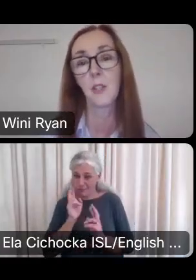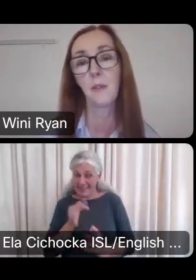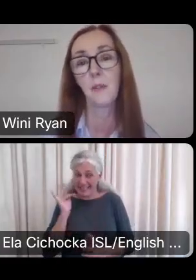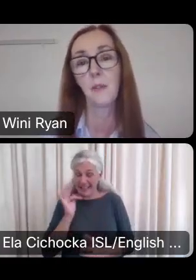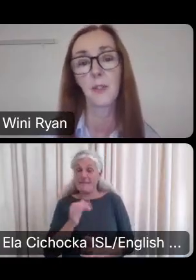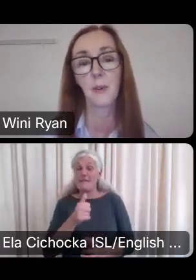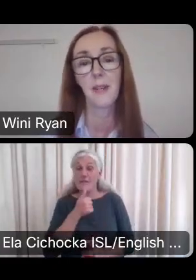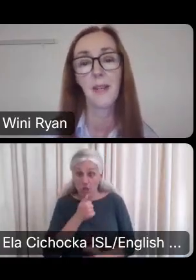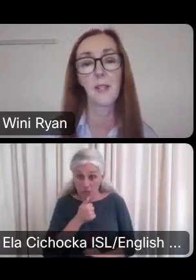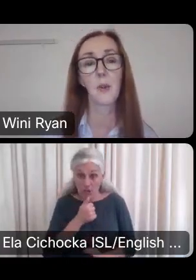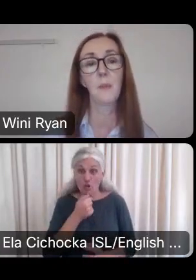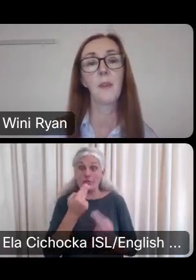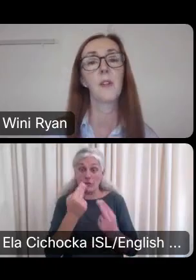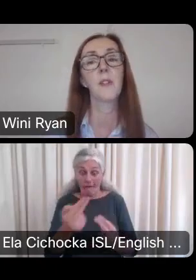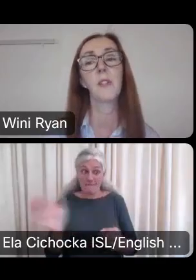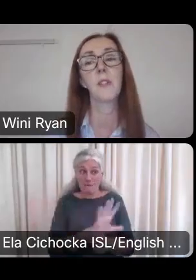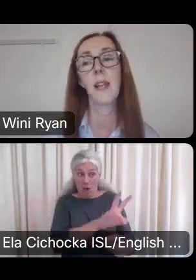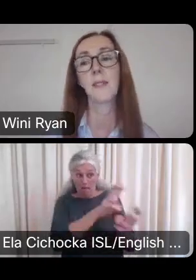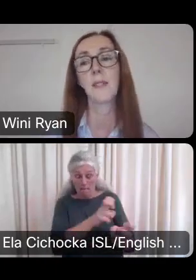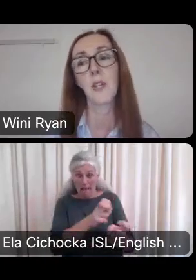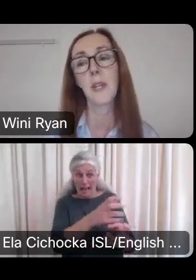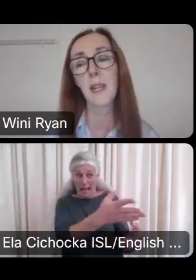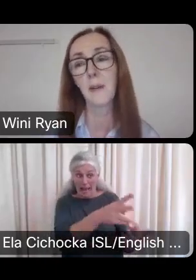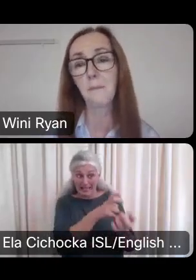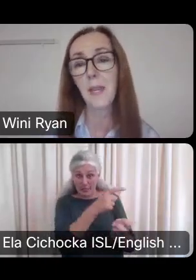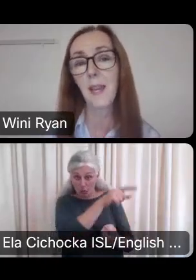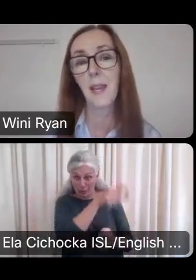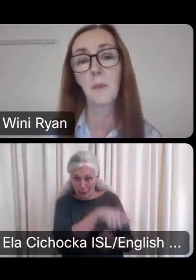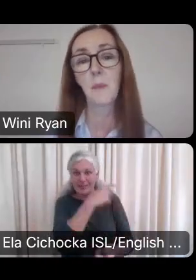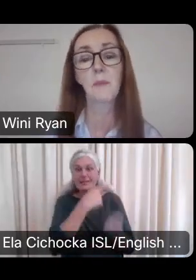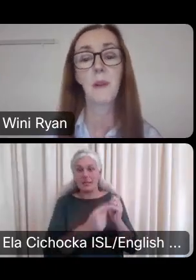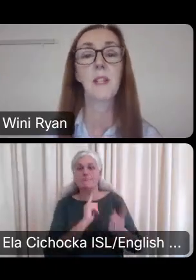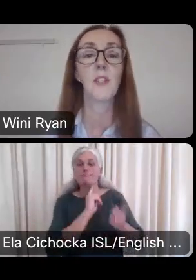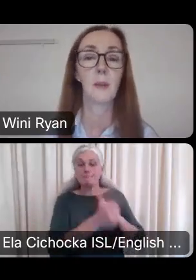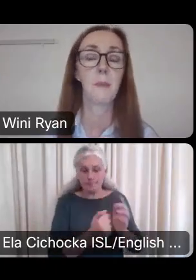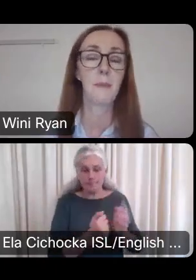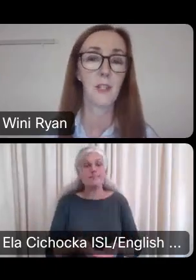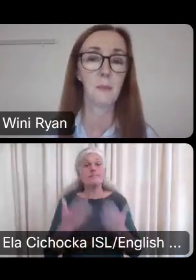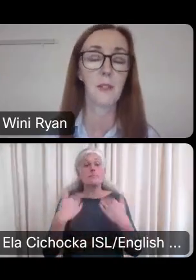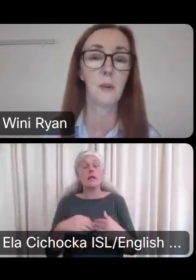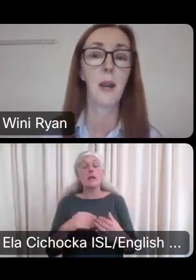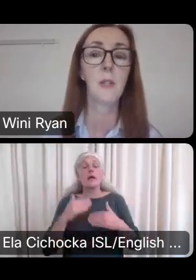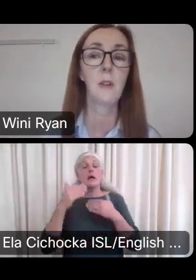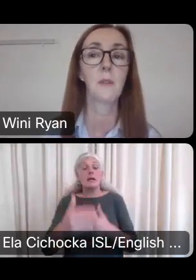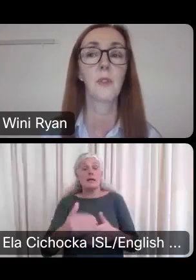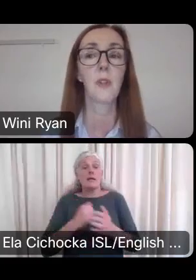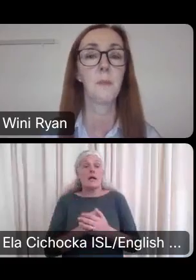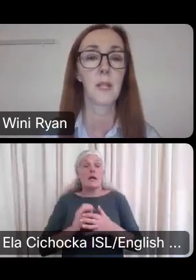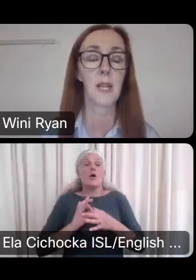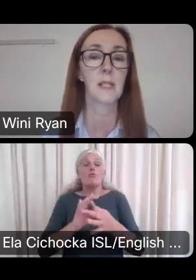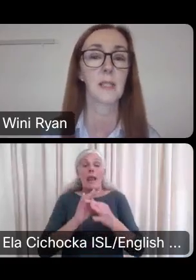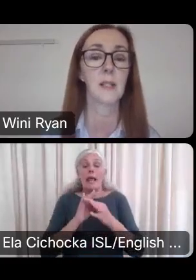first that you've heard their story. So moving on to the last section here, which is relationship management. So how do you use